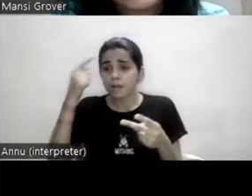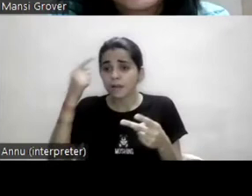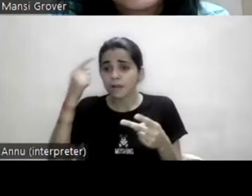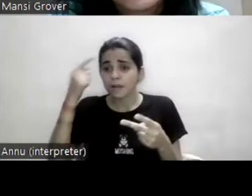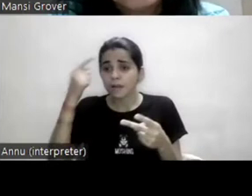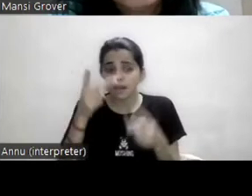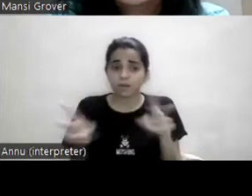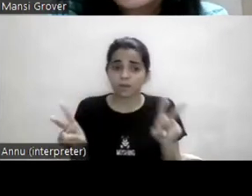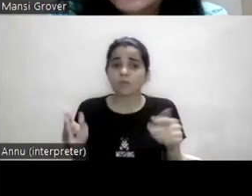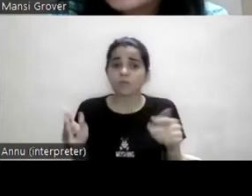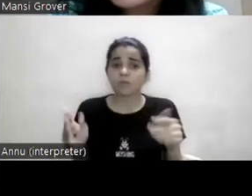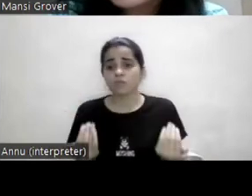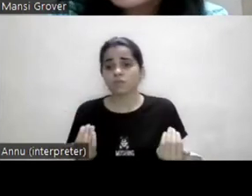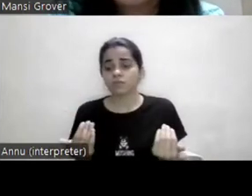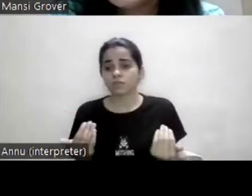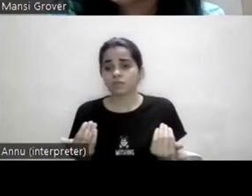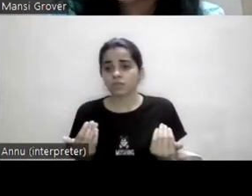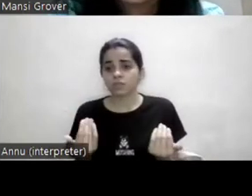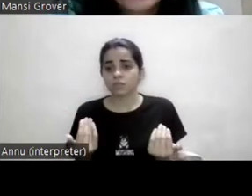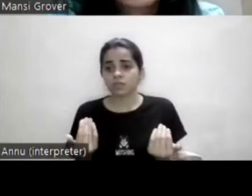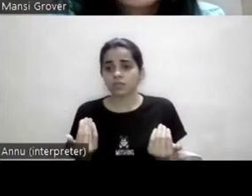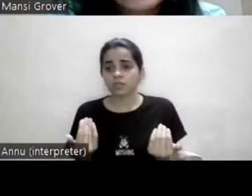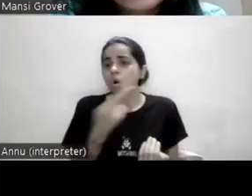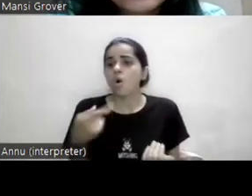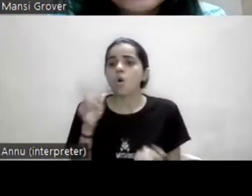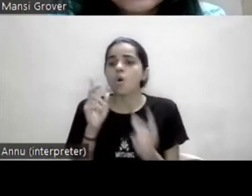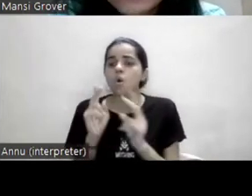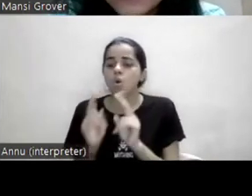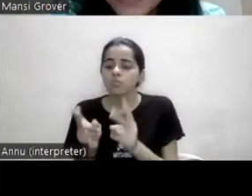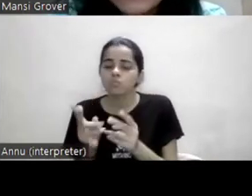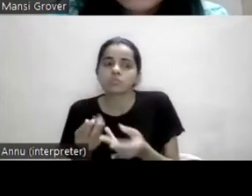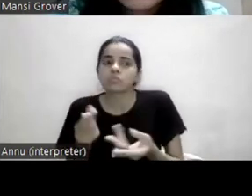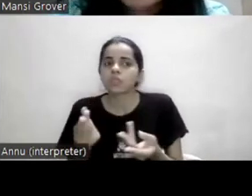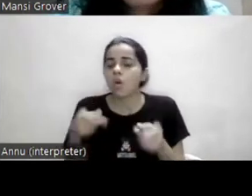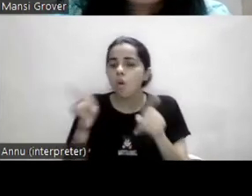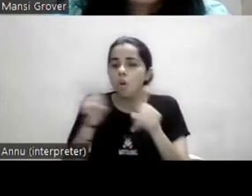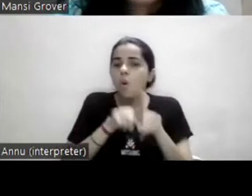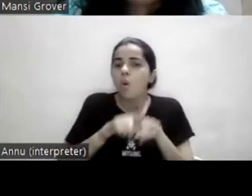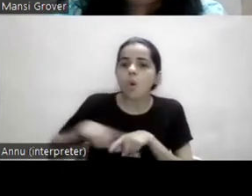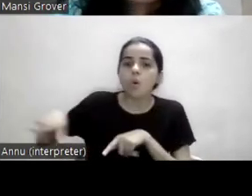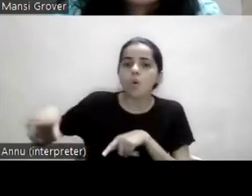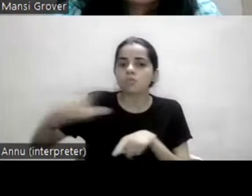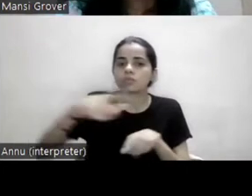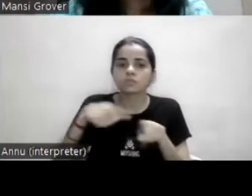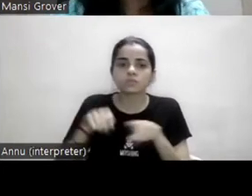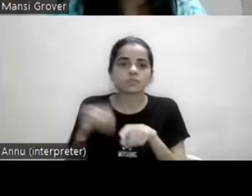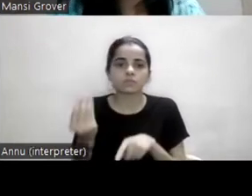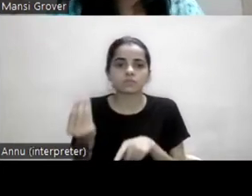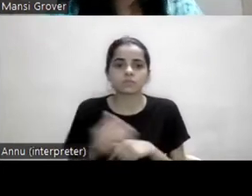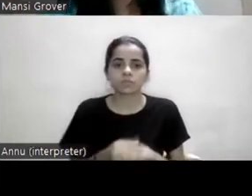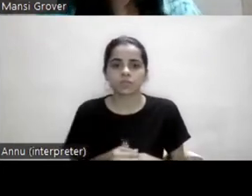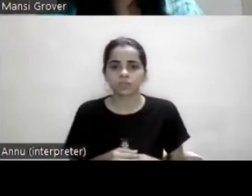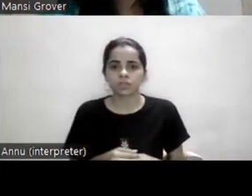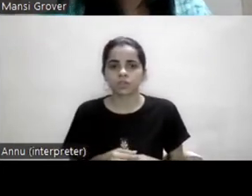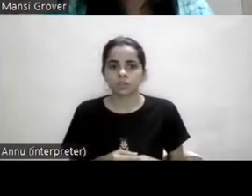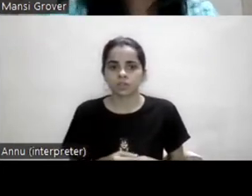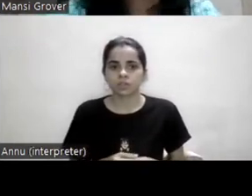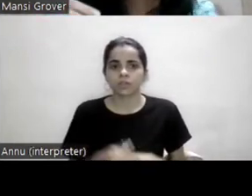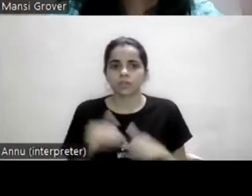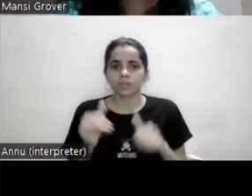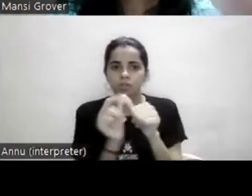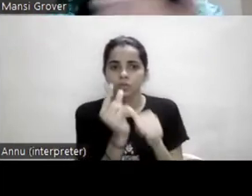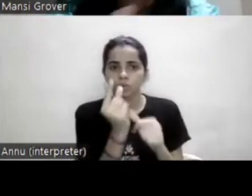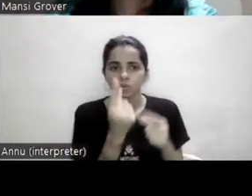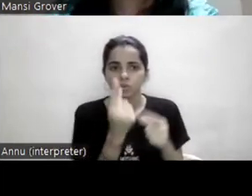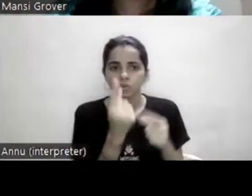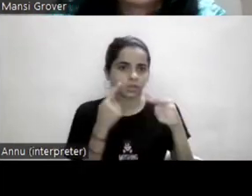things differently. Not like me, not like us, right? And then, you know, autism has its